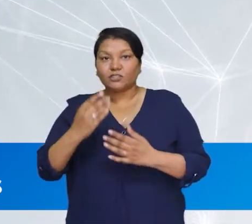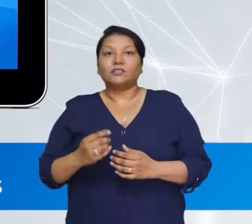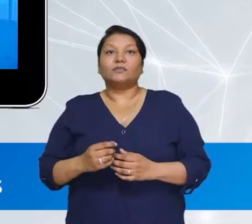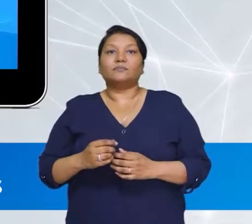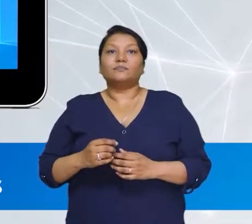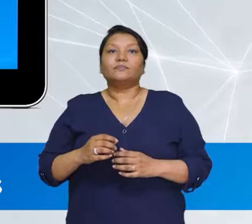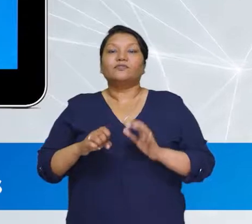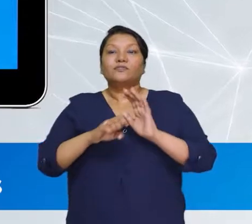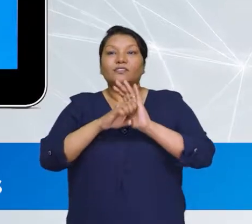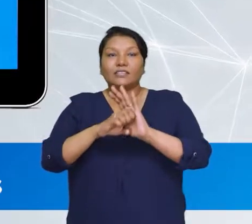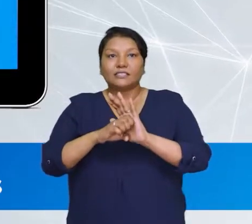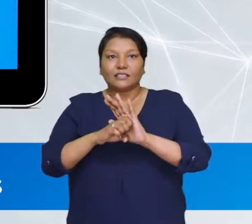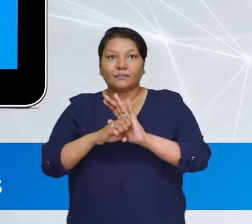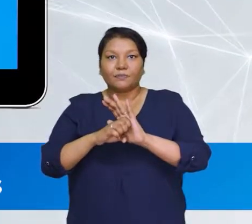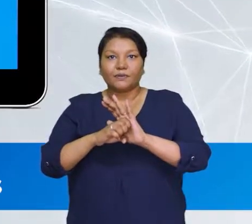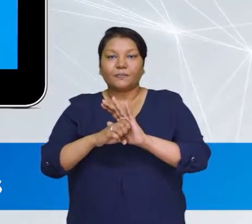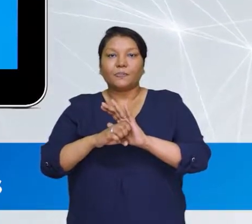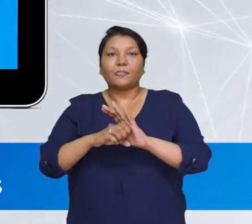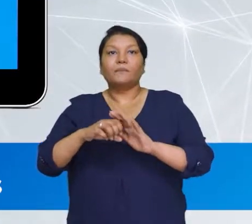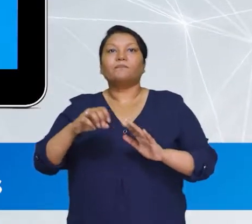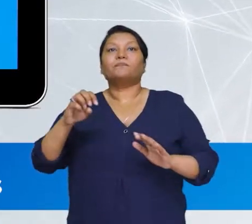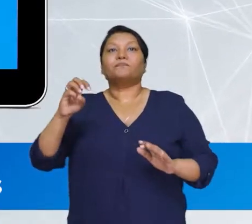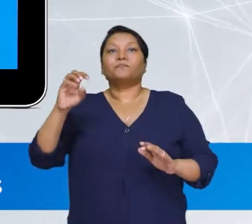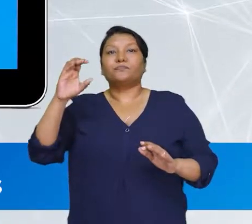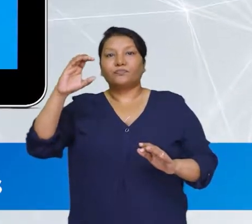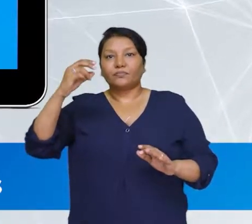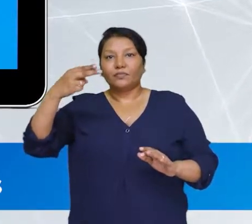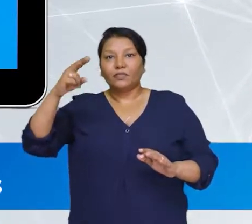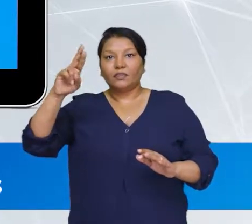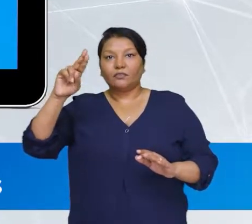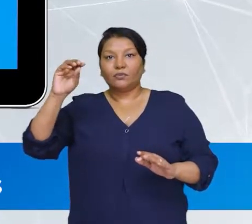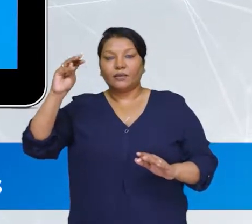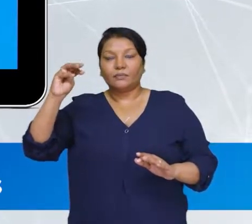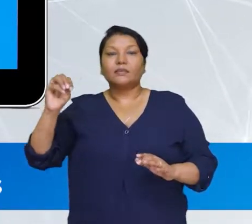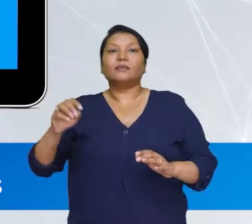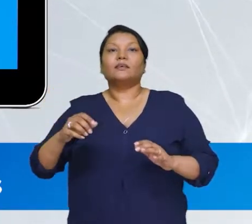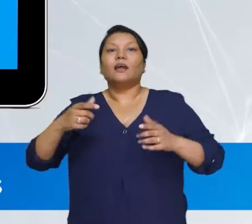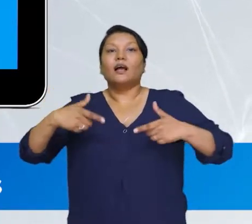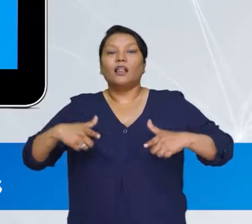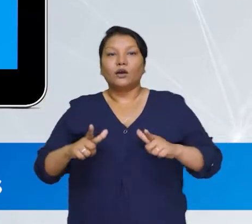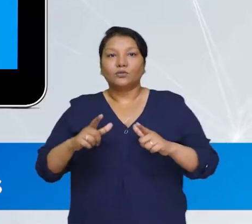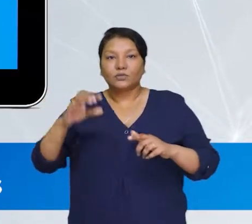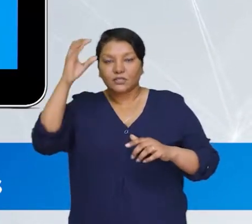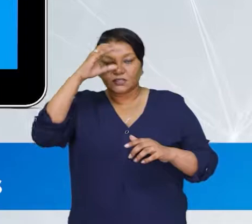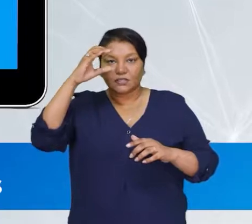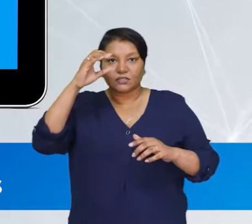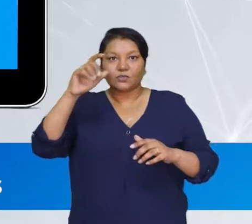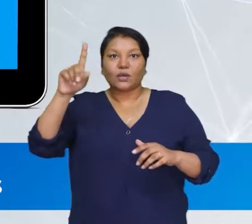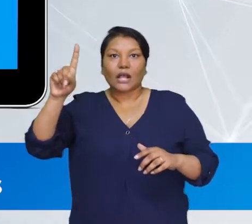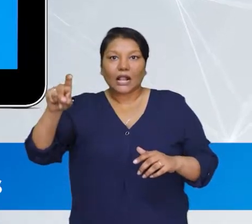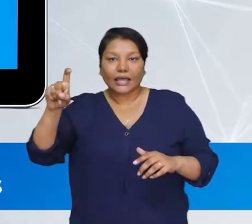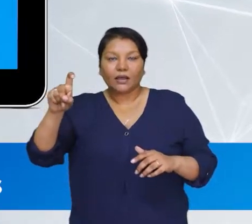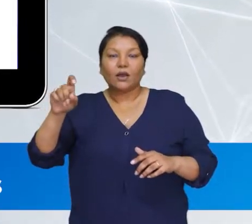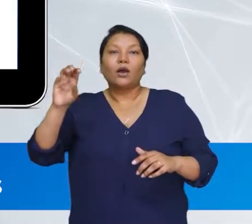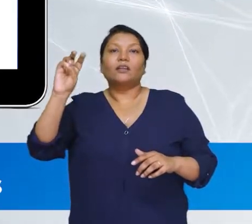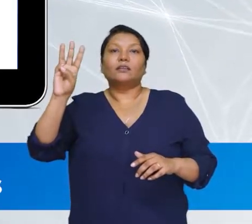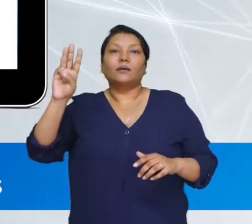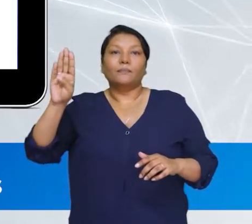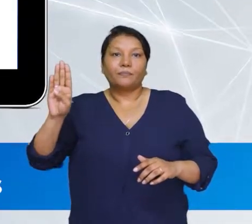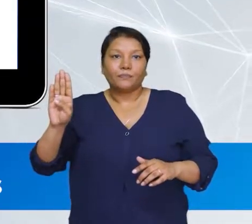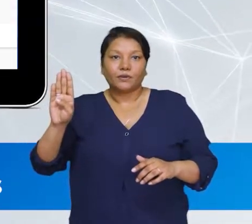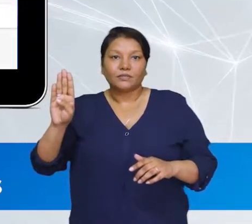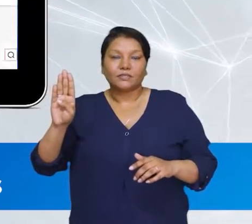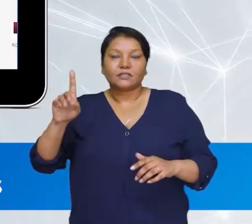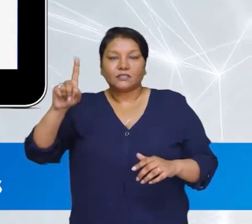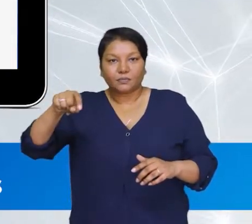pages. A search engine is an online tool used to search for results on a topic. Firstly,